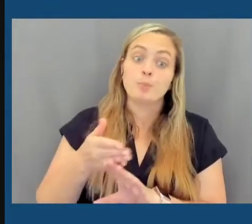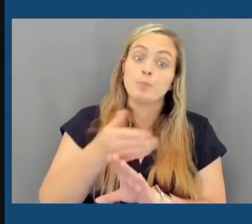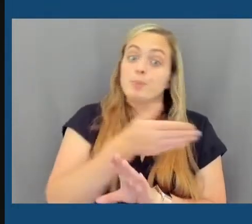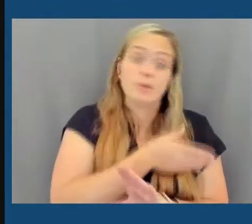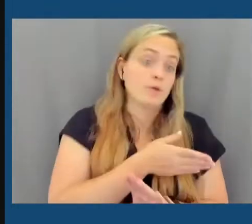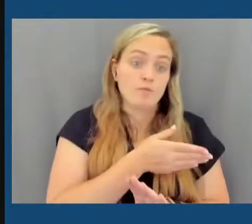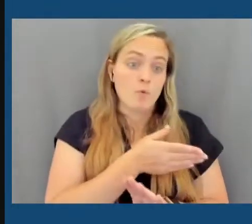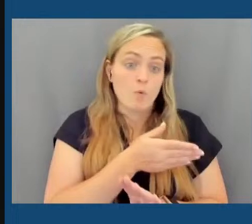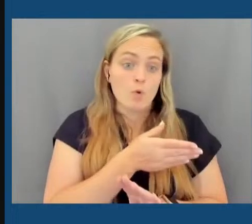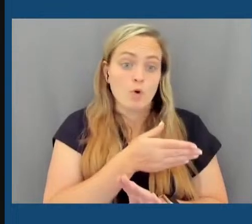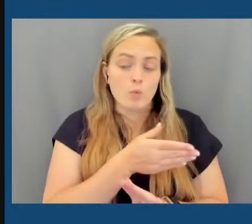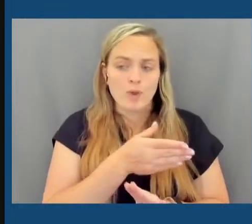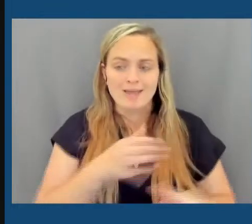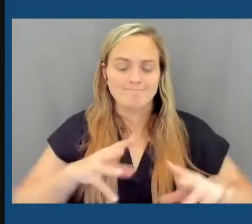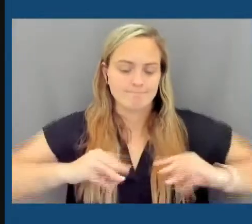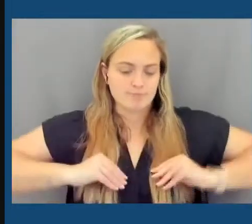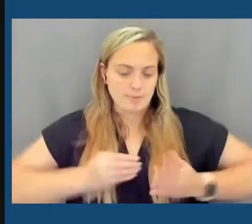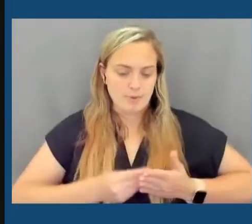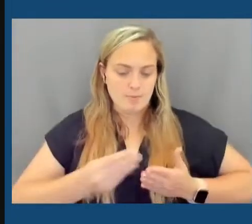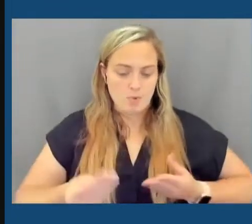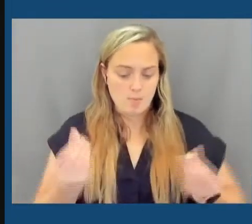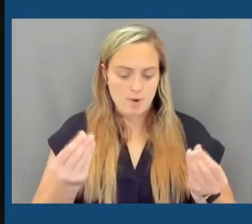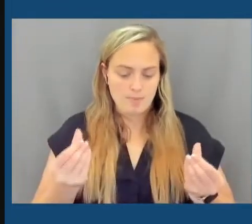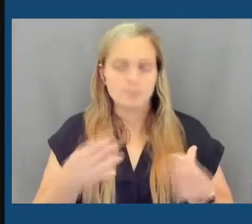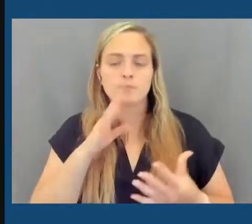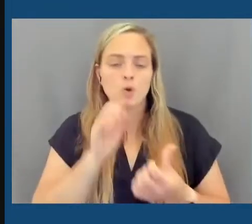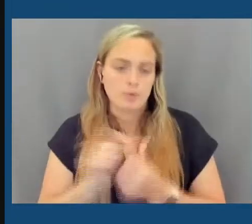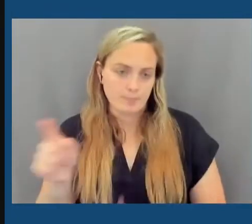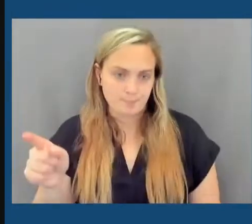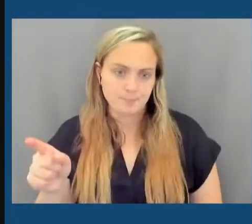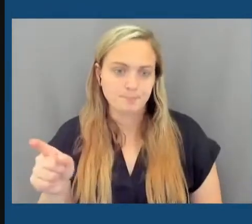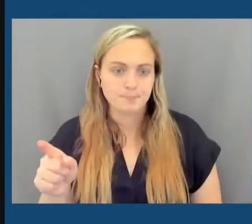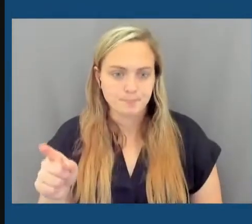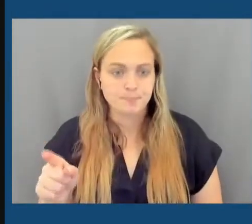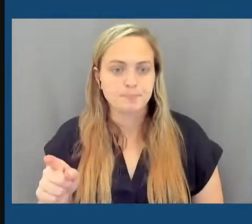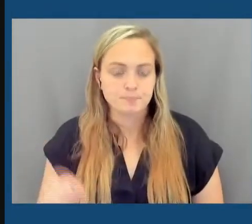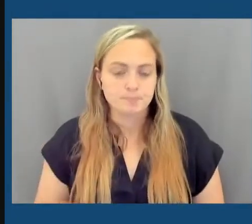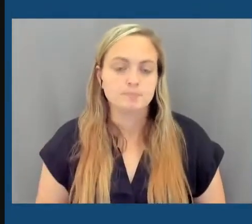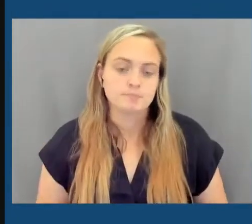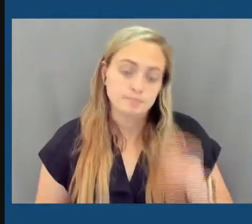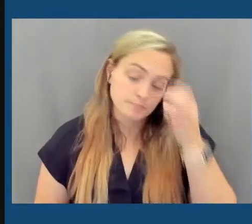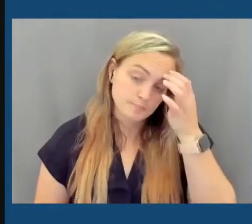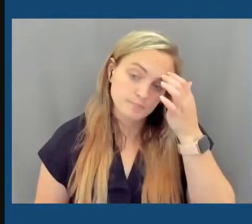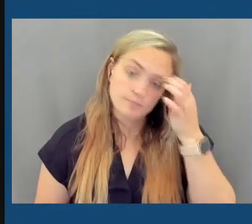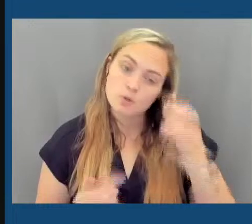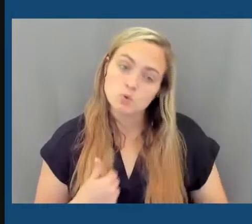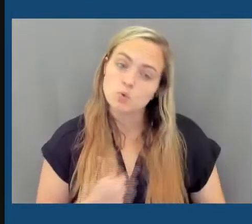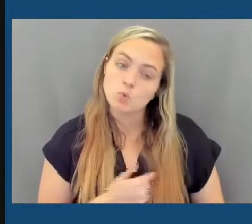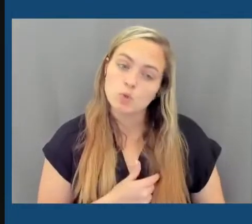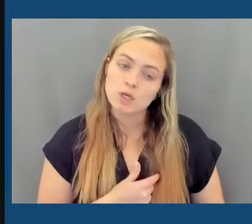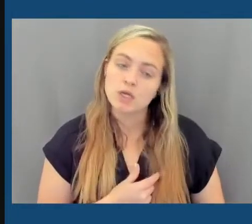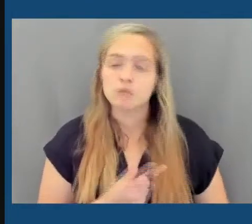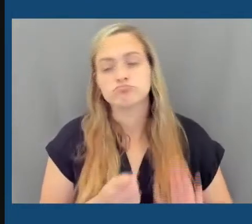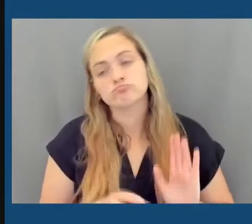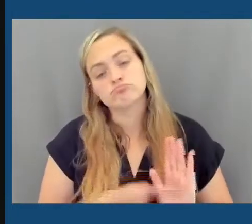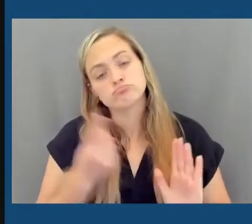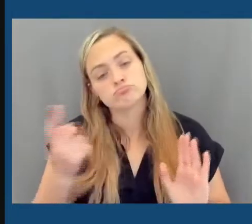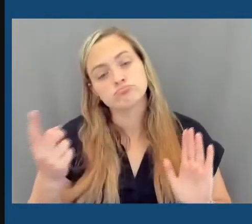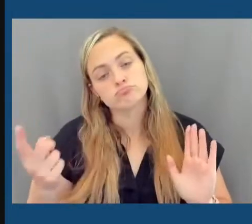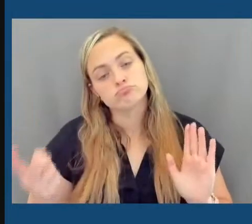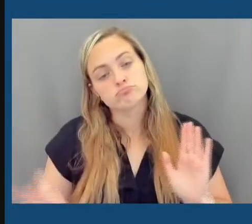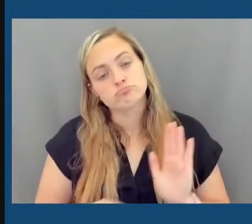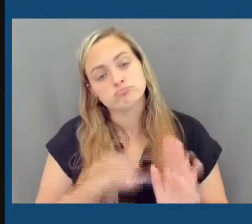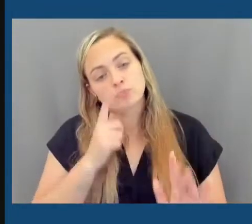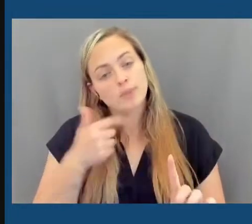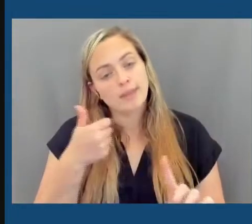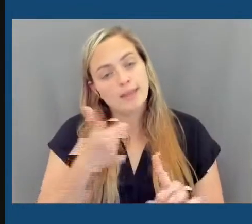title to the property, I spoke with Janice. And while we all occasionally would see the impacts of what would